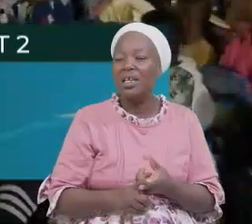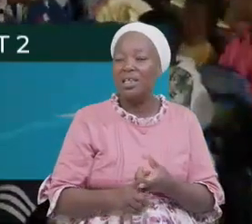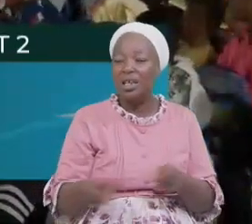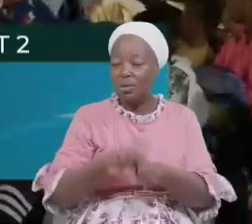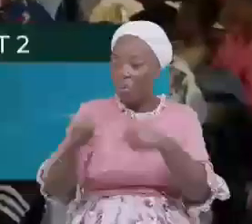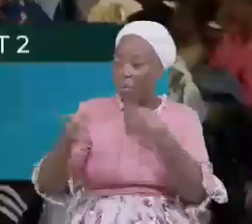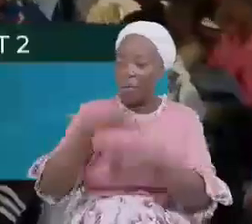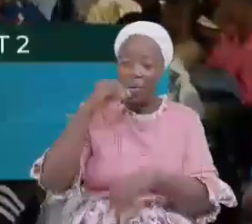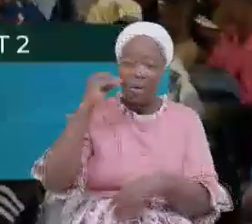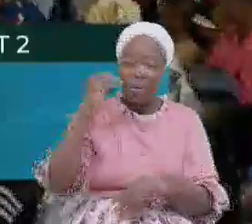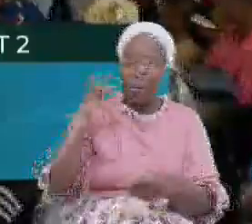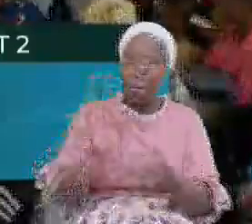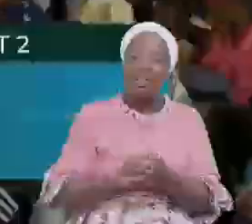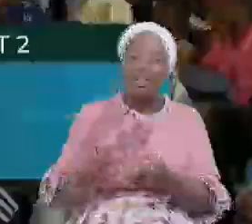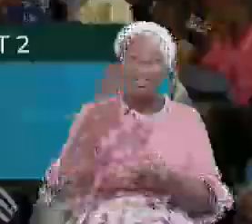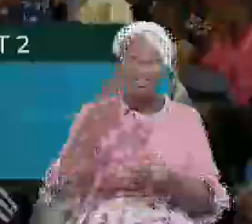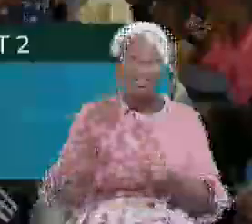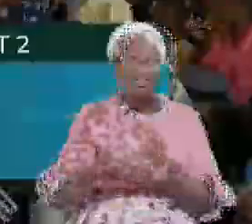away.